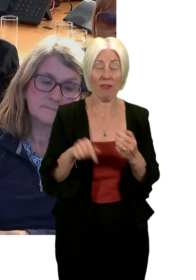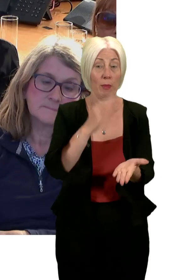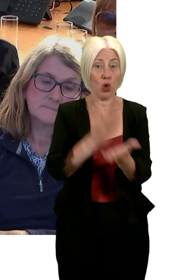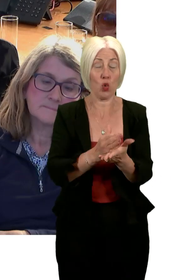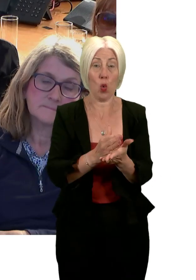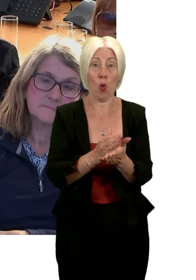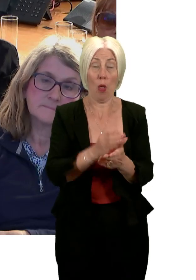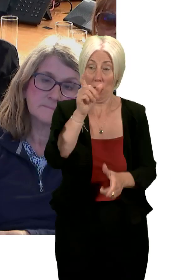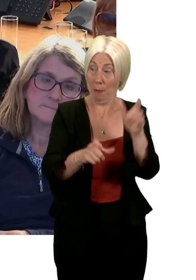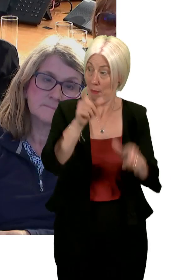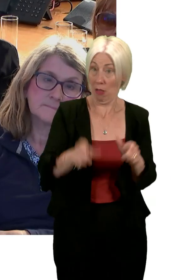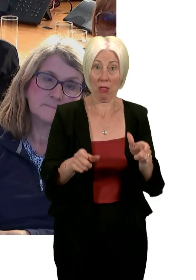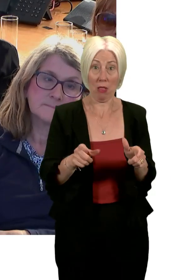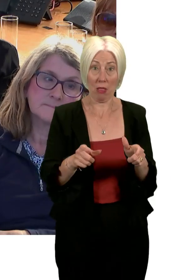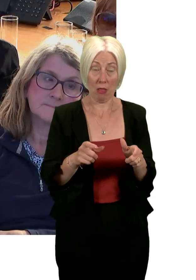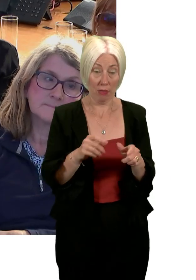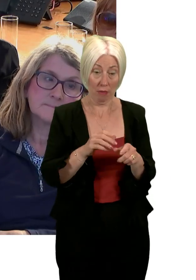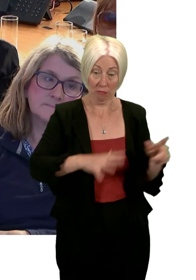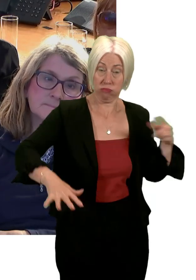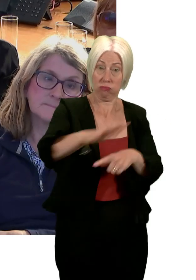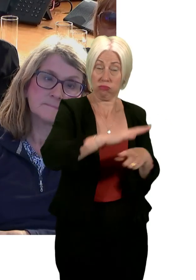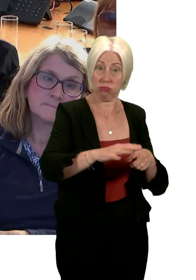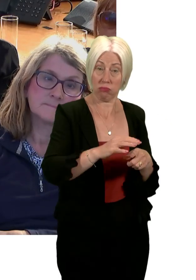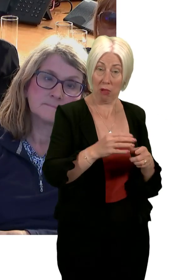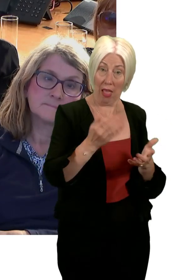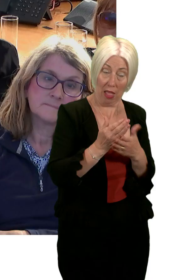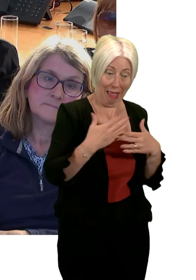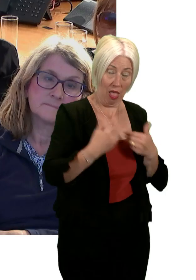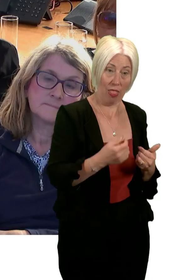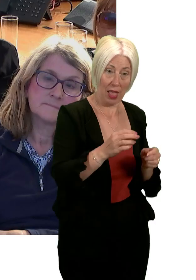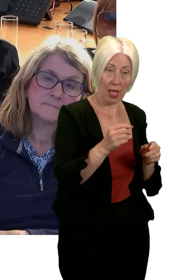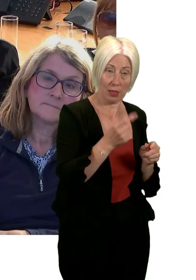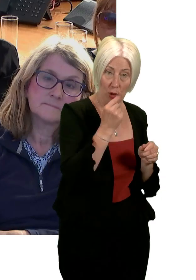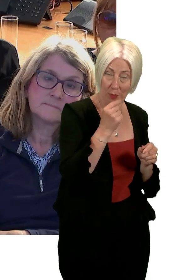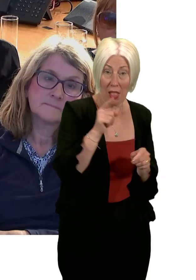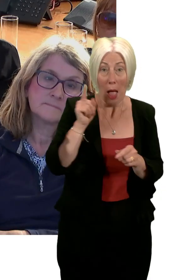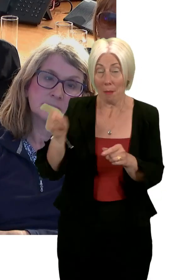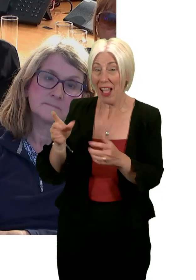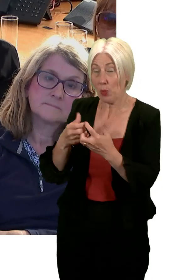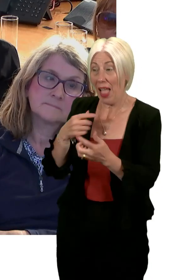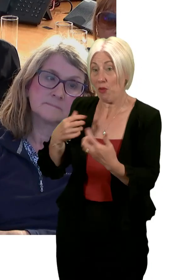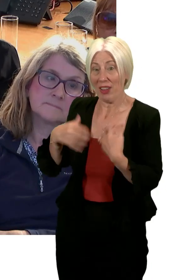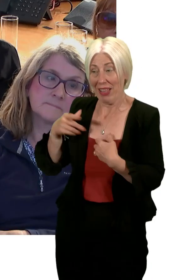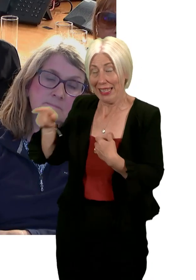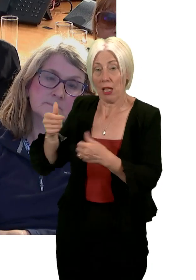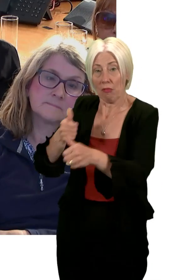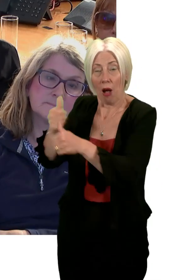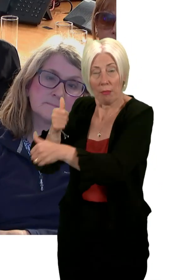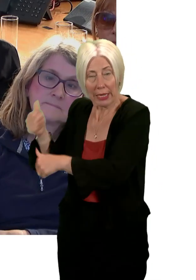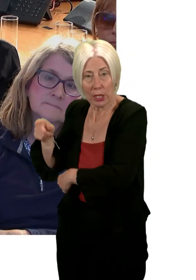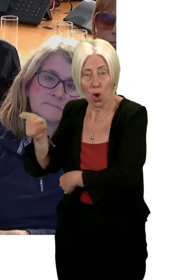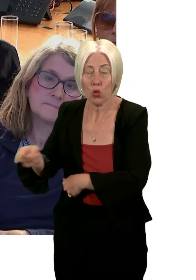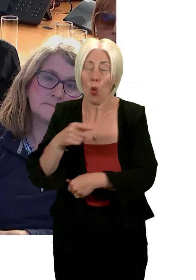possible, but they also have a national interest to protect their own industries and their own big companies. How do we encourage governments to start thinking